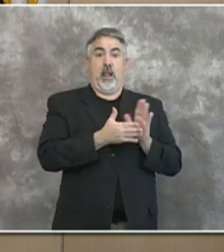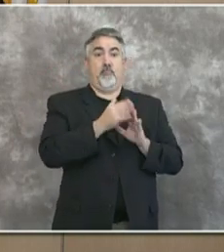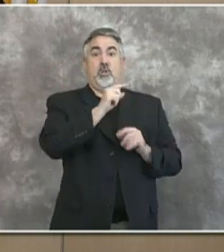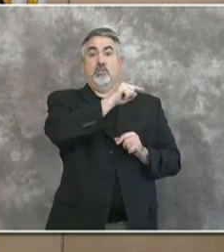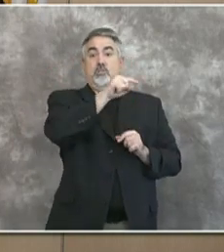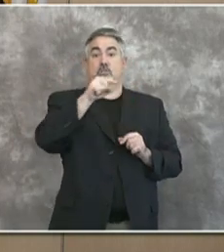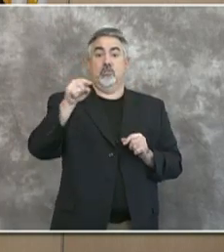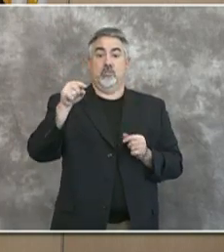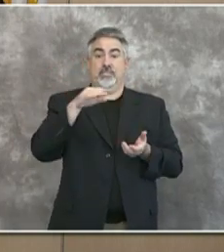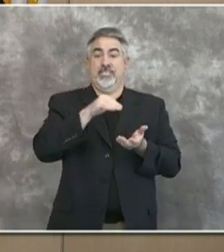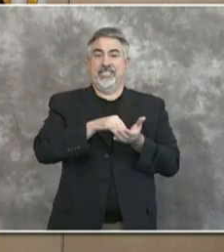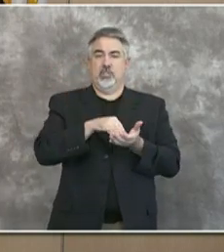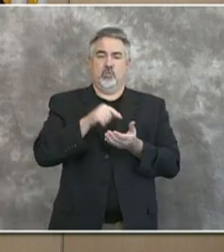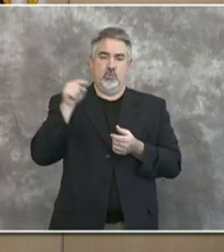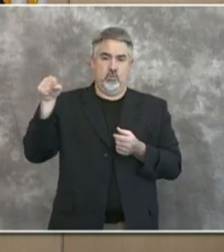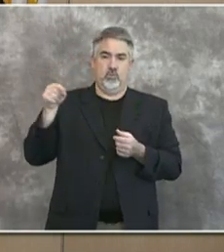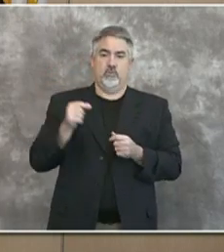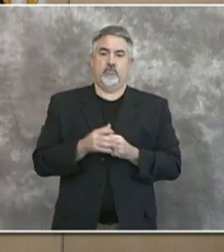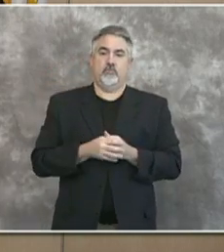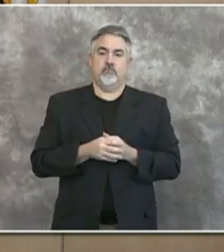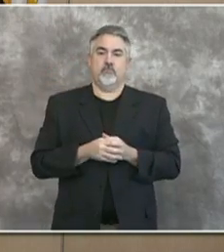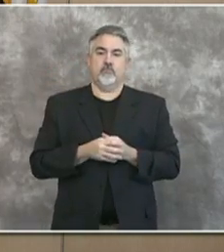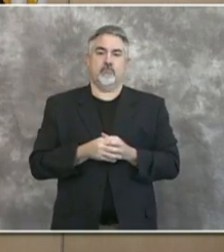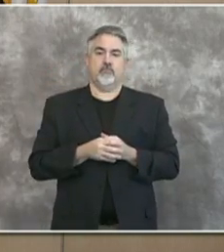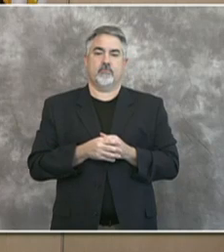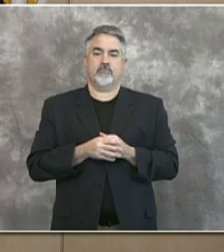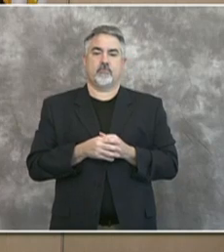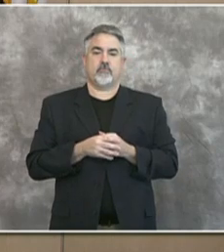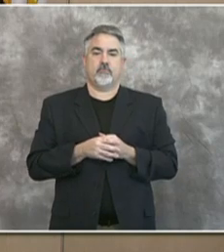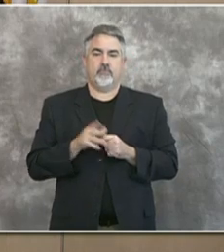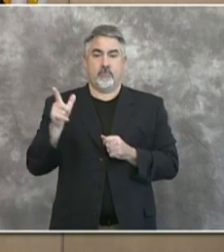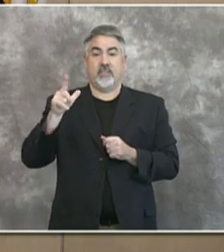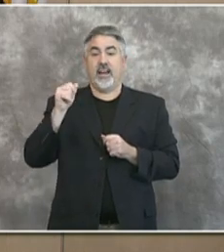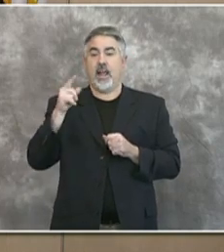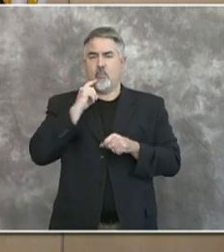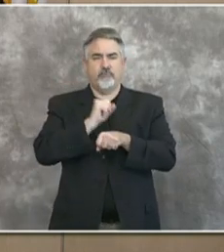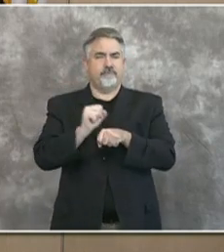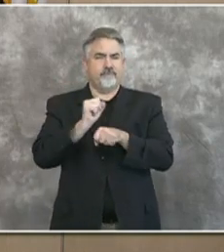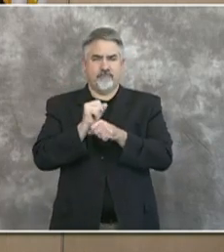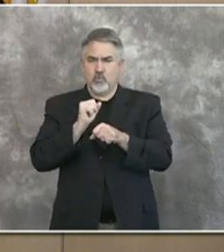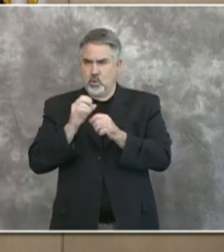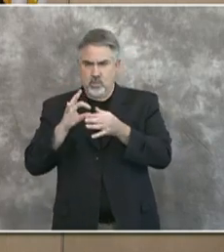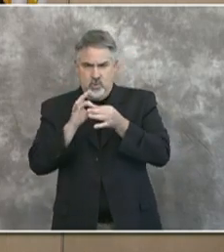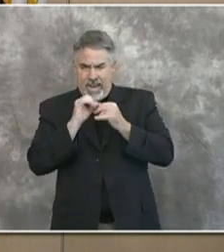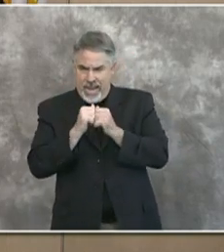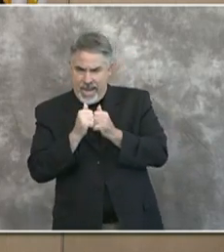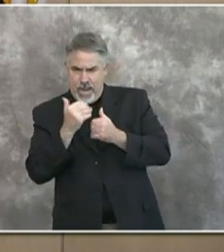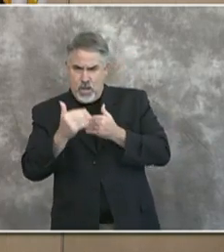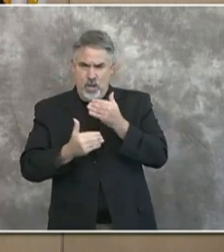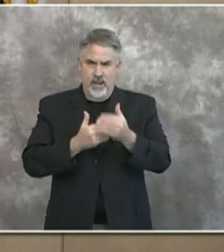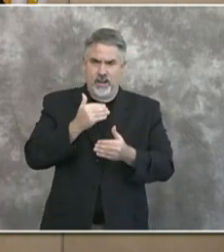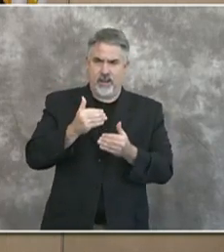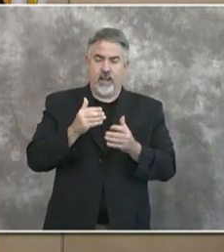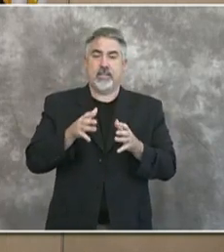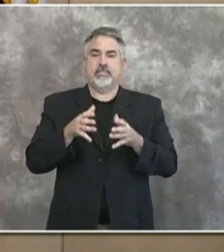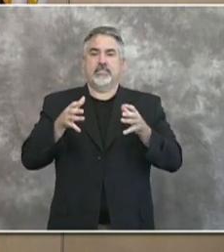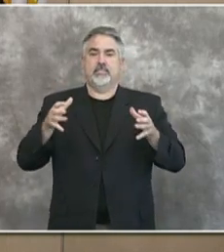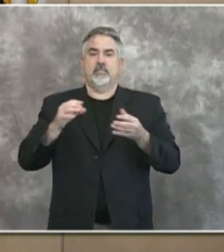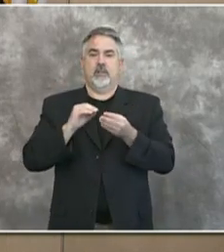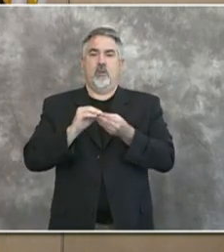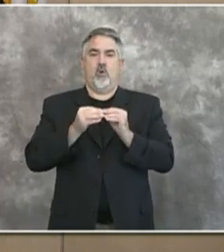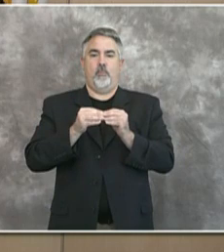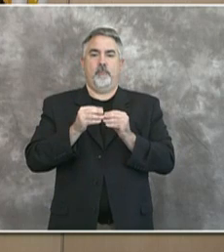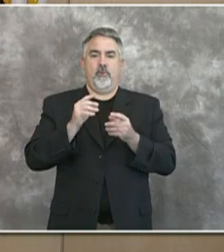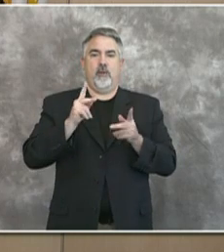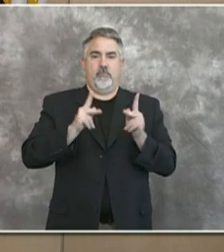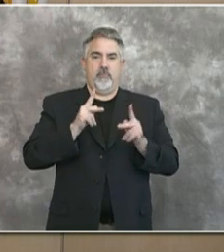and our public health laboratory staff continue to work together, and as part of a larger task force steering committee